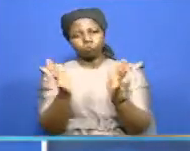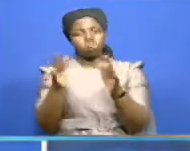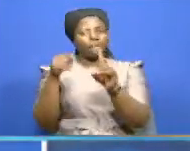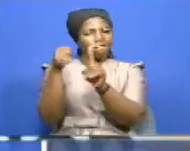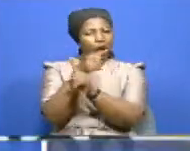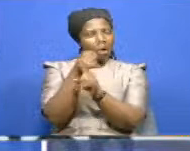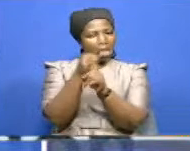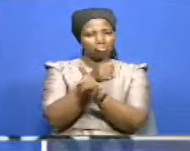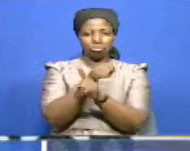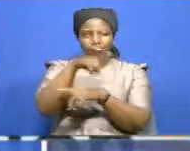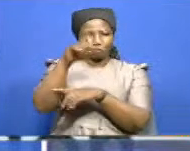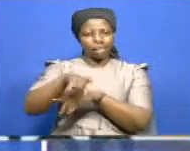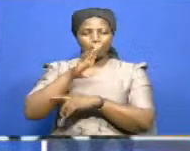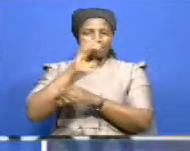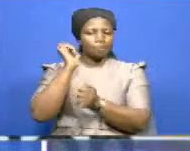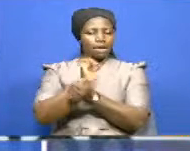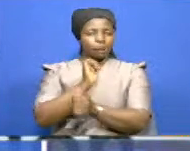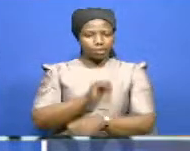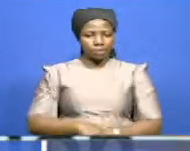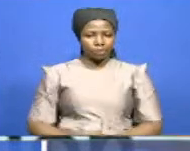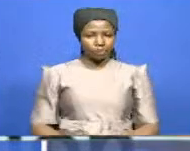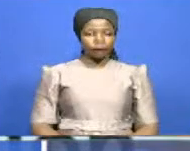spared.